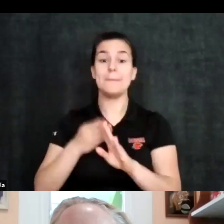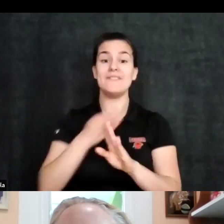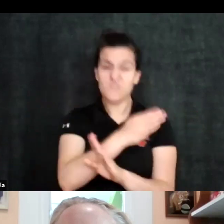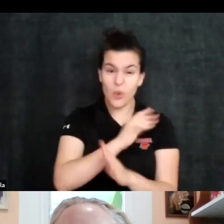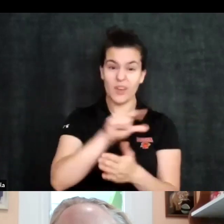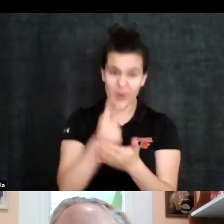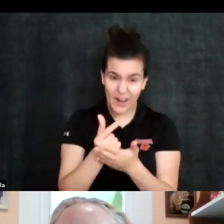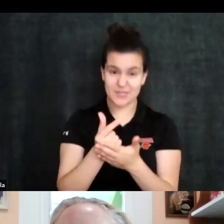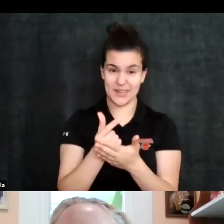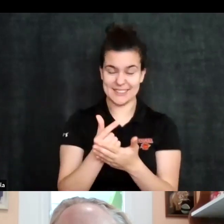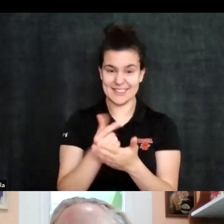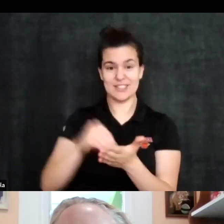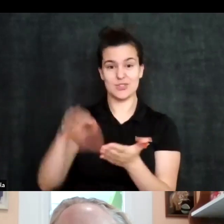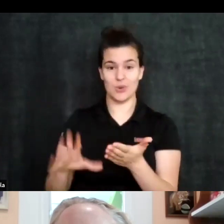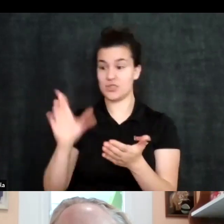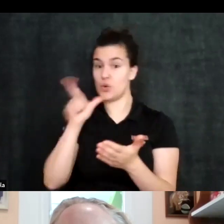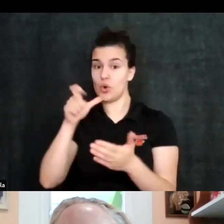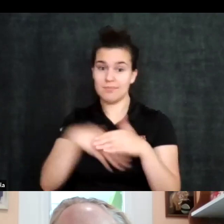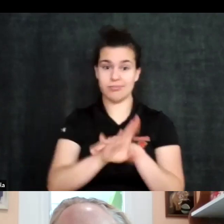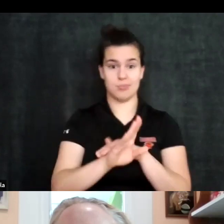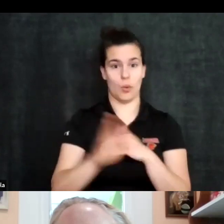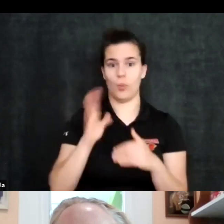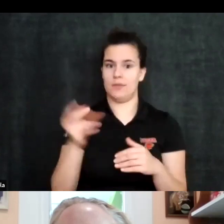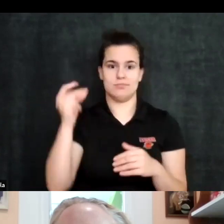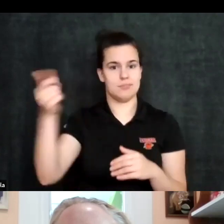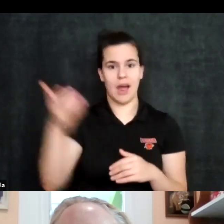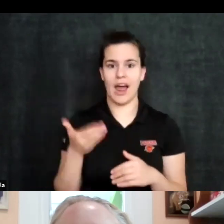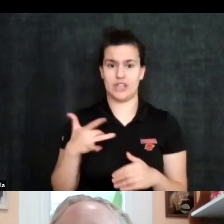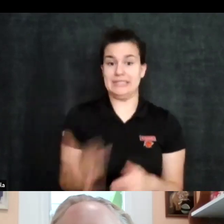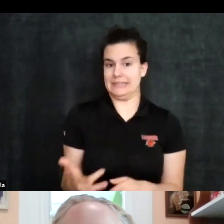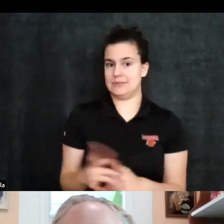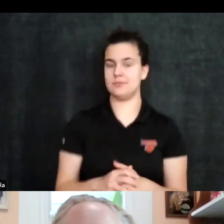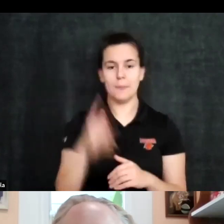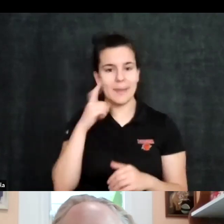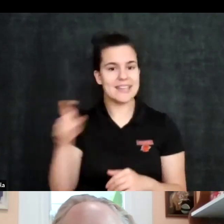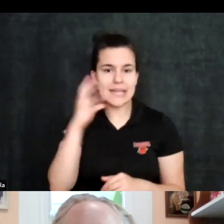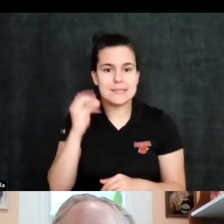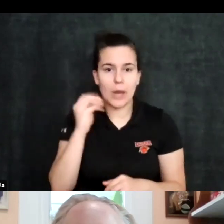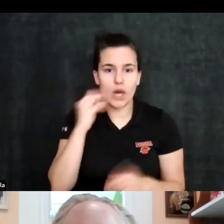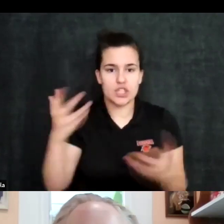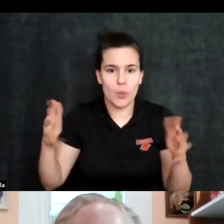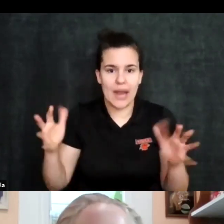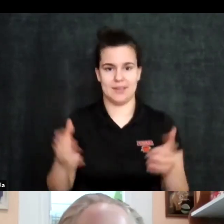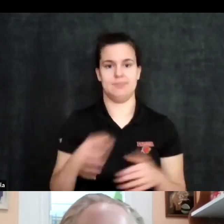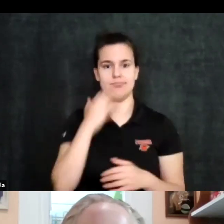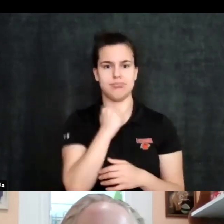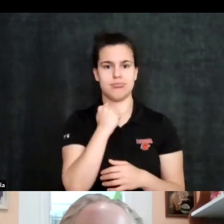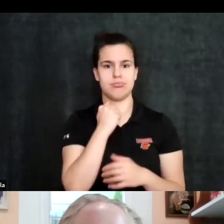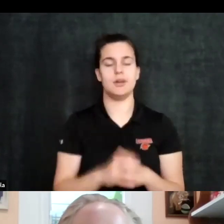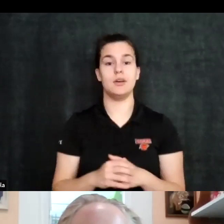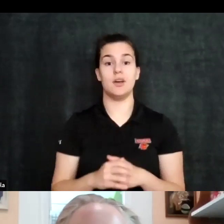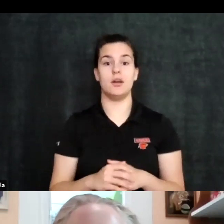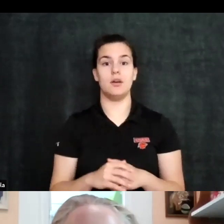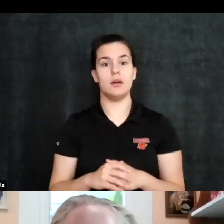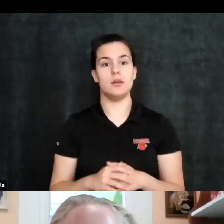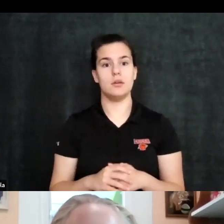in those programs have an almost 100% job placement rate after they graduate because they already have that experience. Yeah, and in civil engineering, we're a